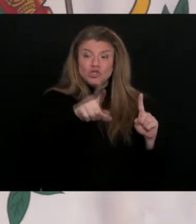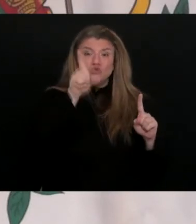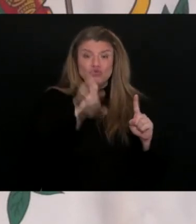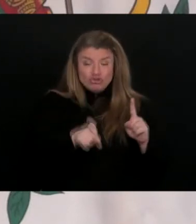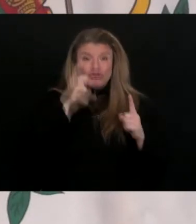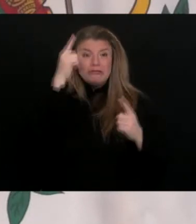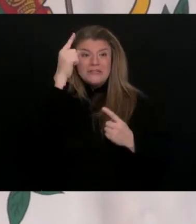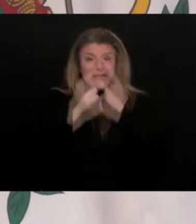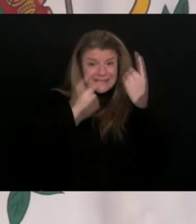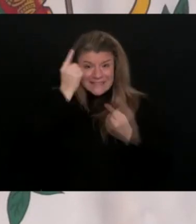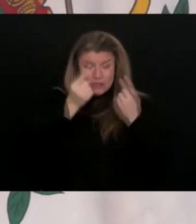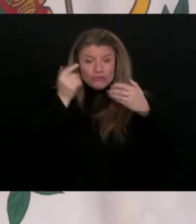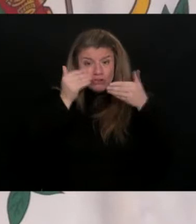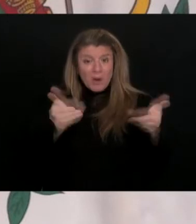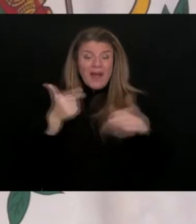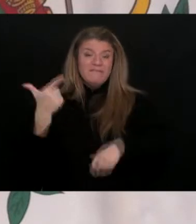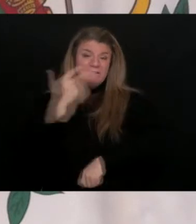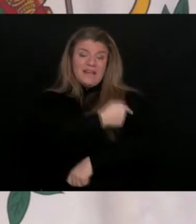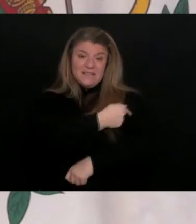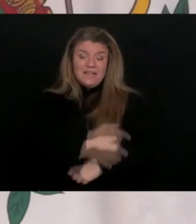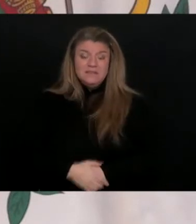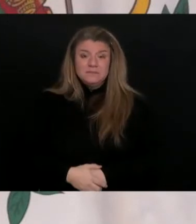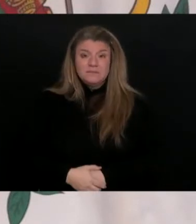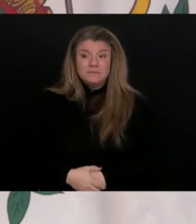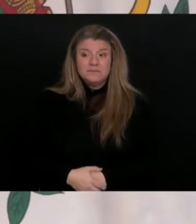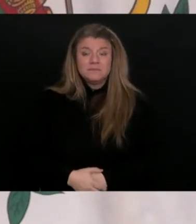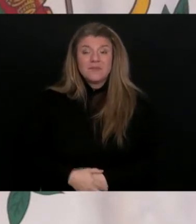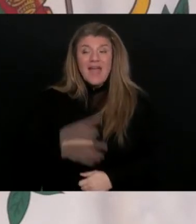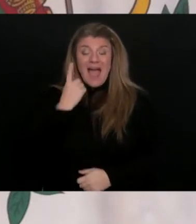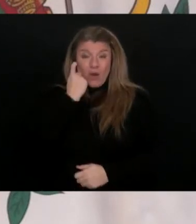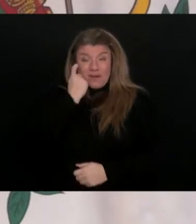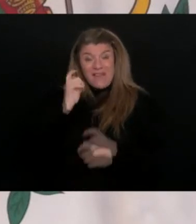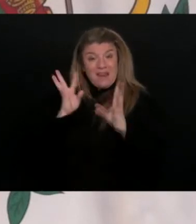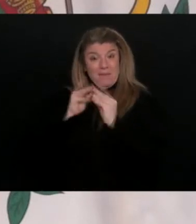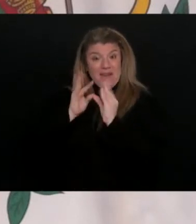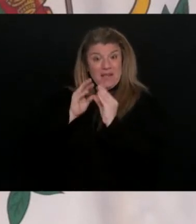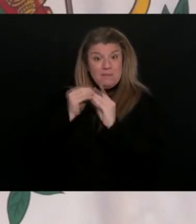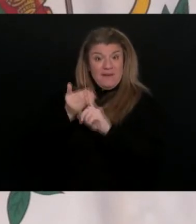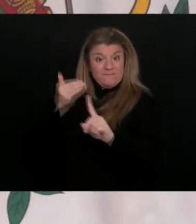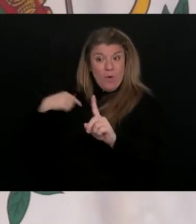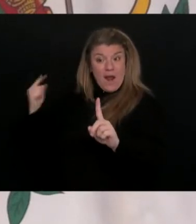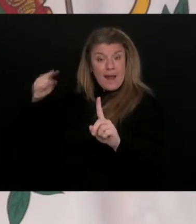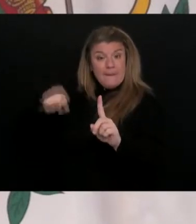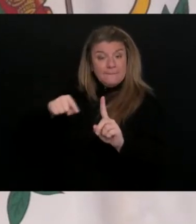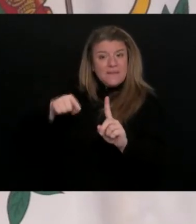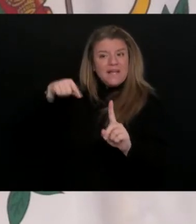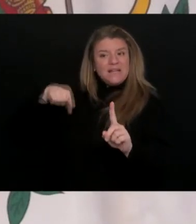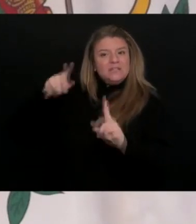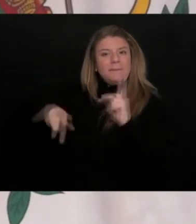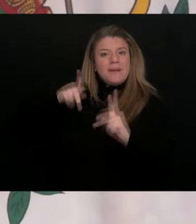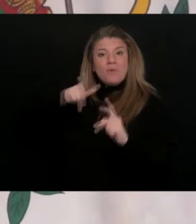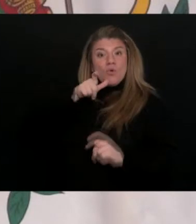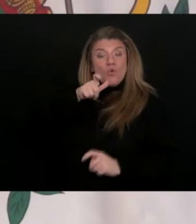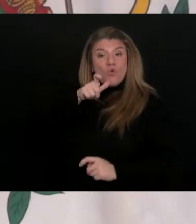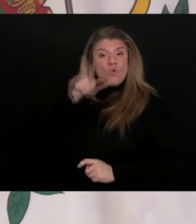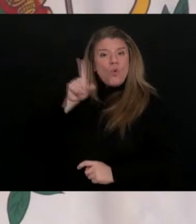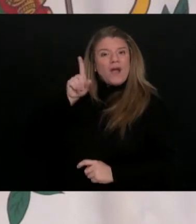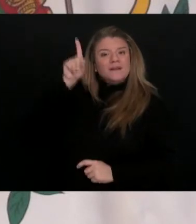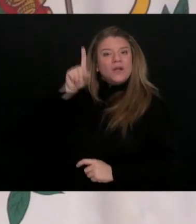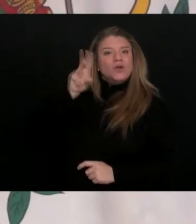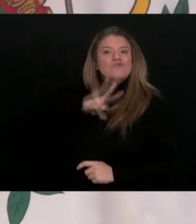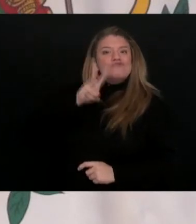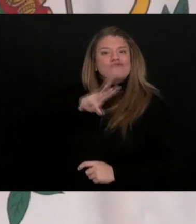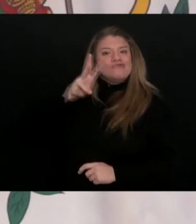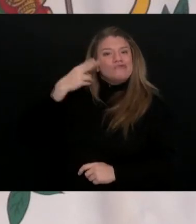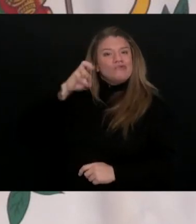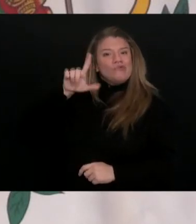getting vaccinated. I just was in a meeting just a second ago with folks from up in the Wheeling area, and one